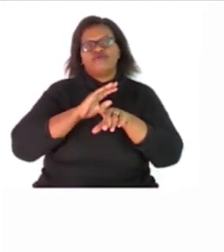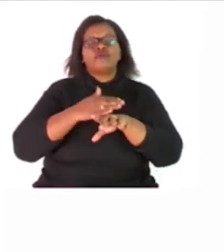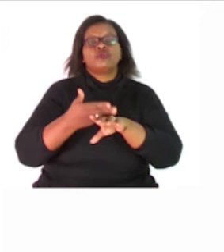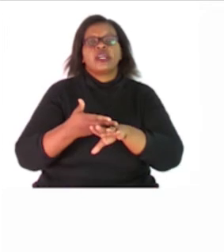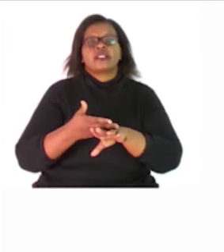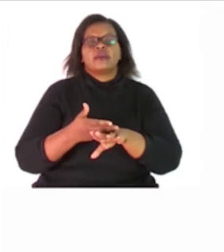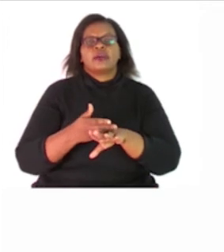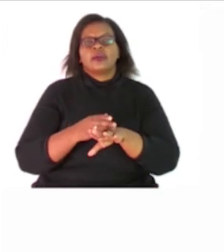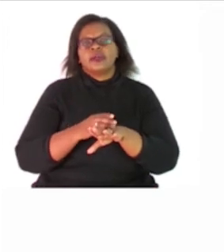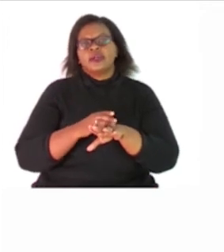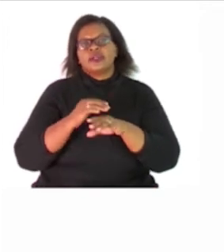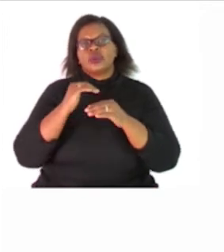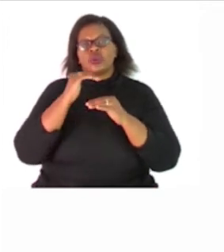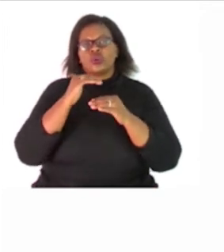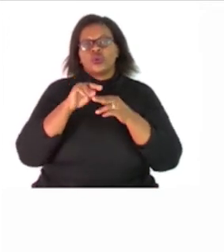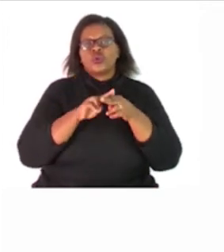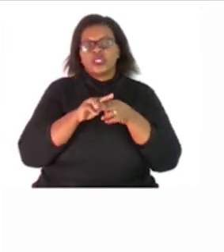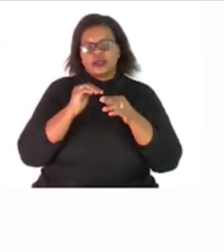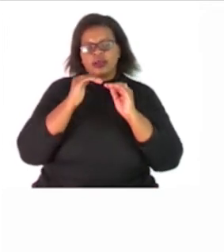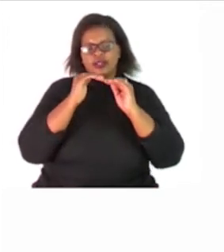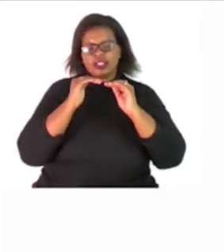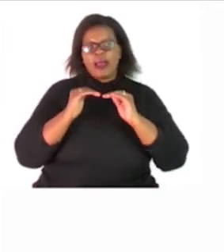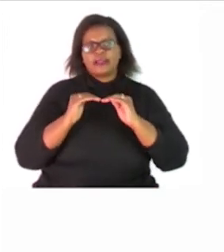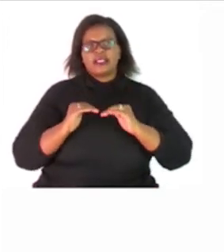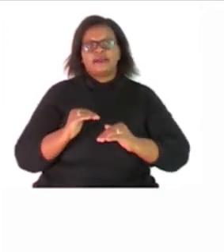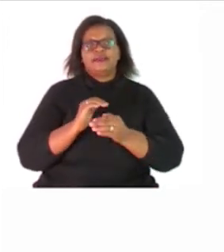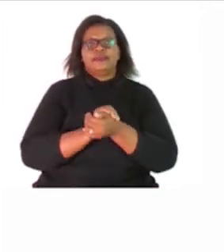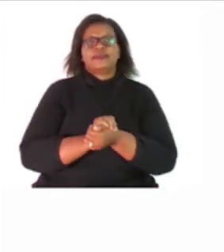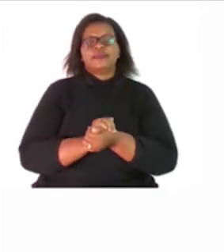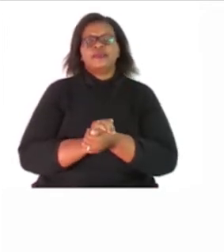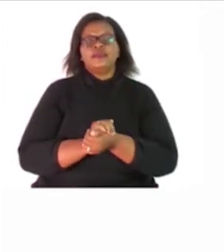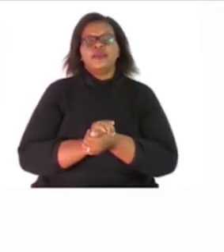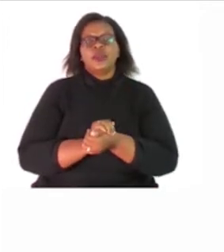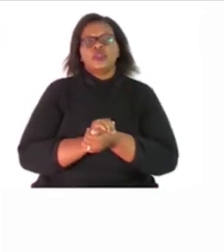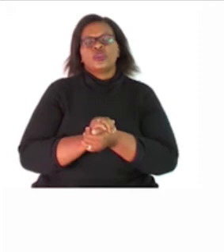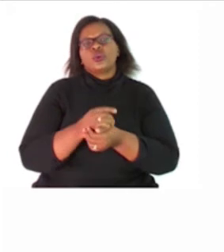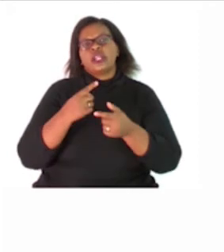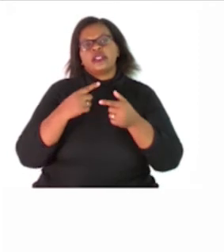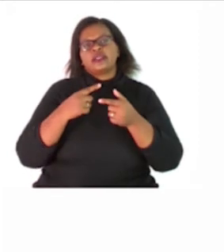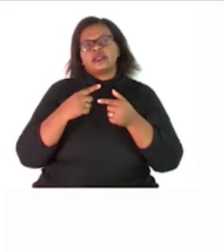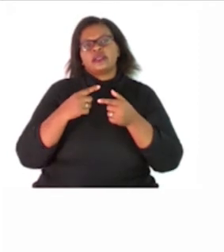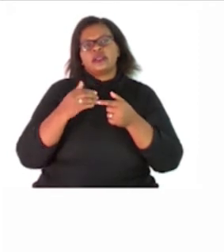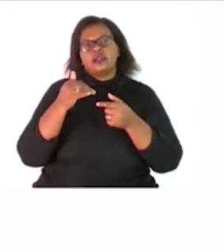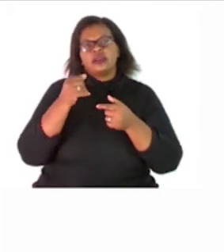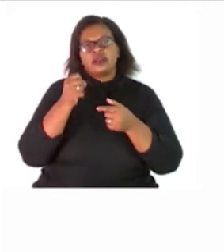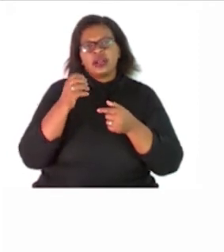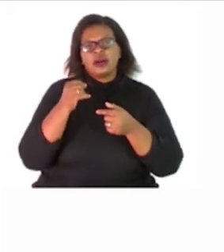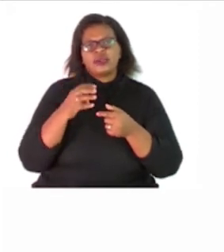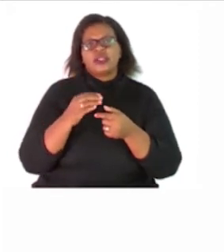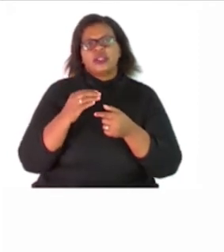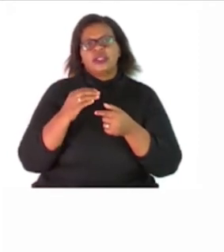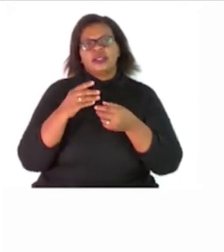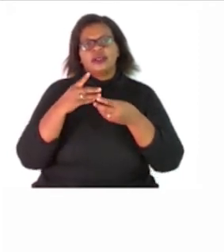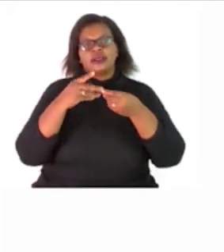by step. Good. Boys and girls, let's look to the activity. The first one,